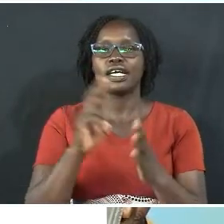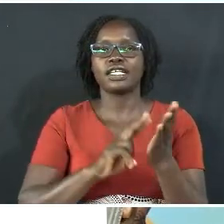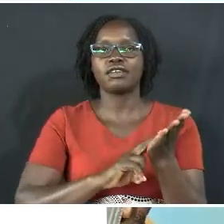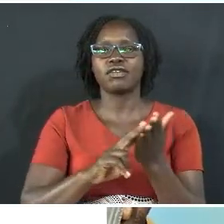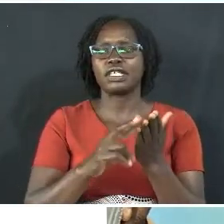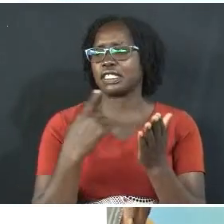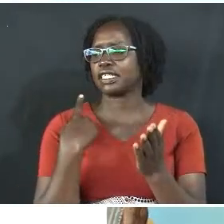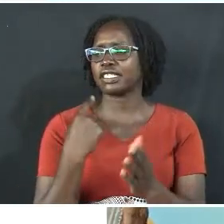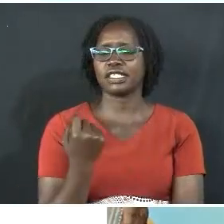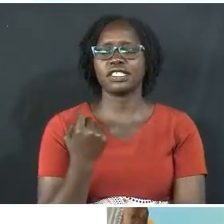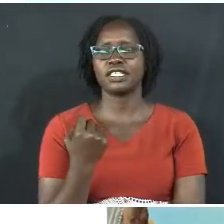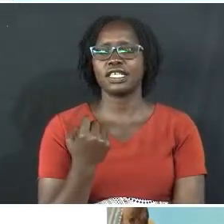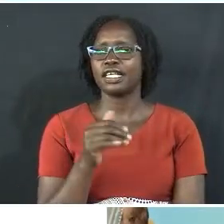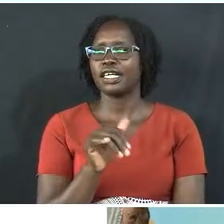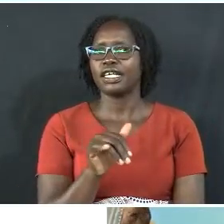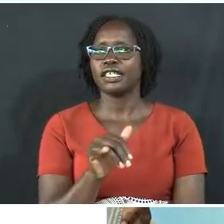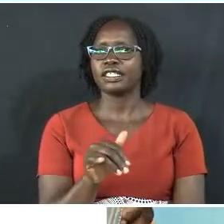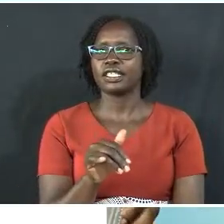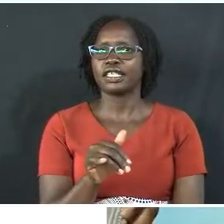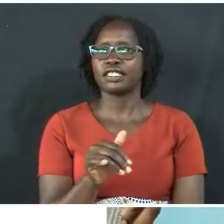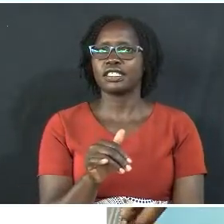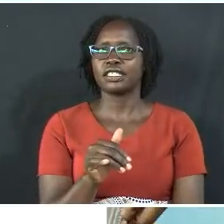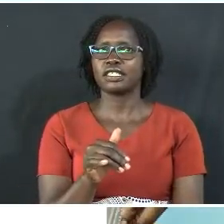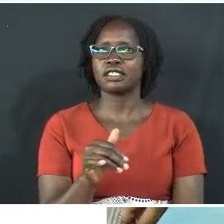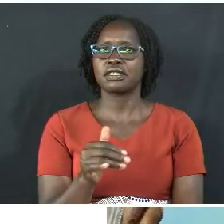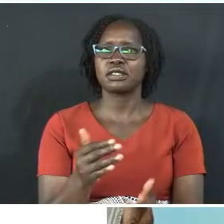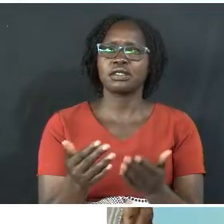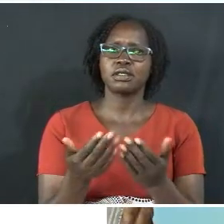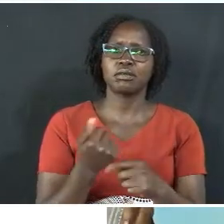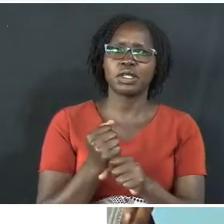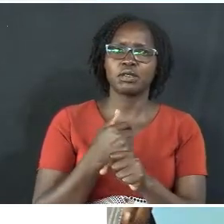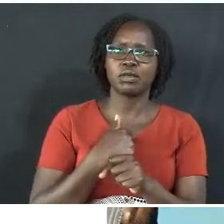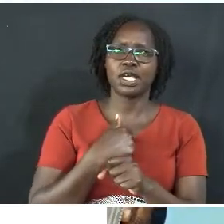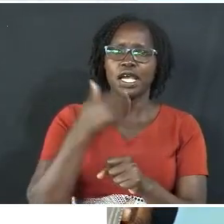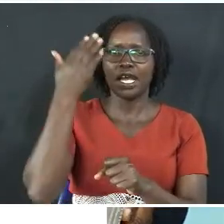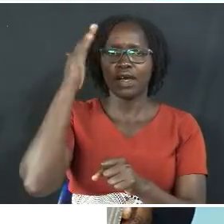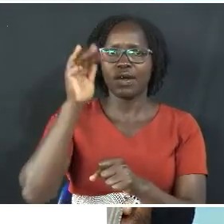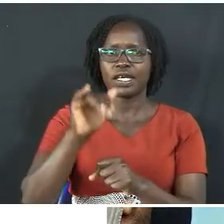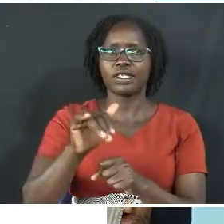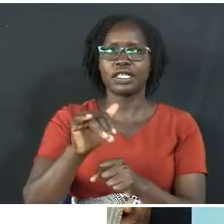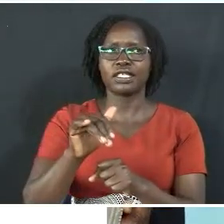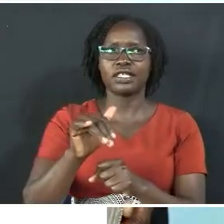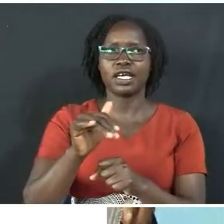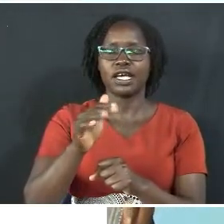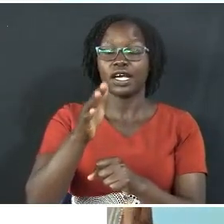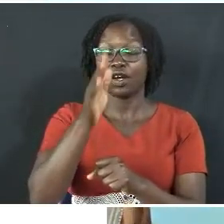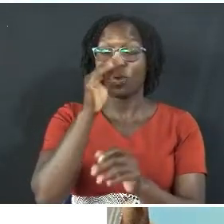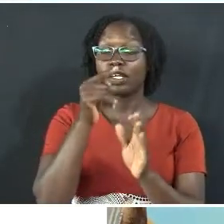recently that made me aware that God instructed